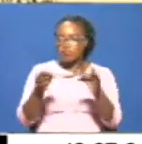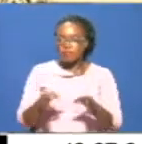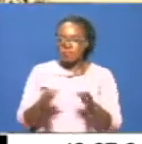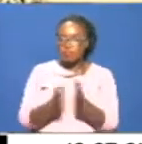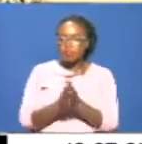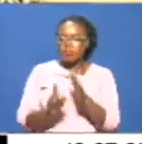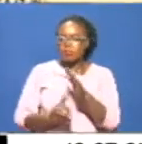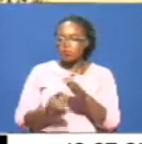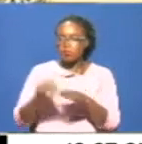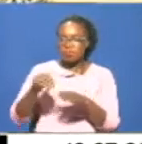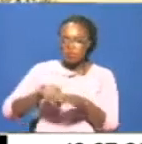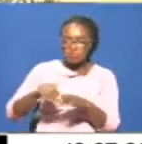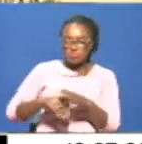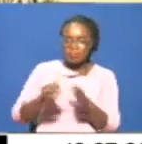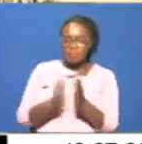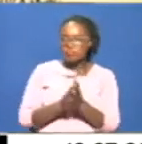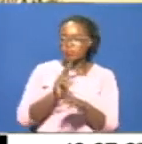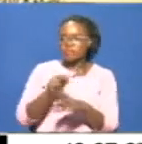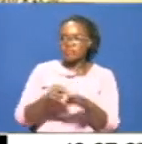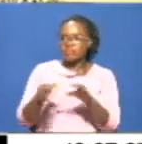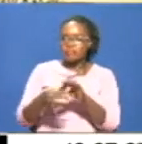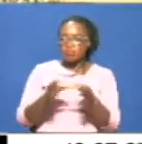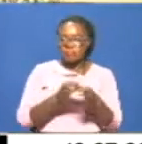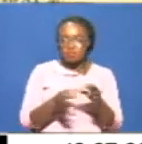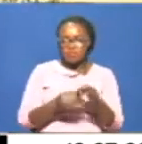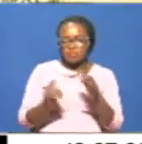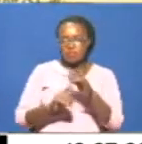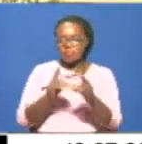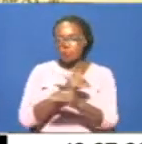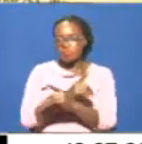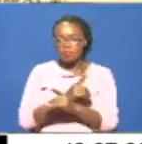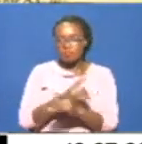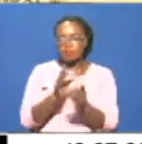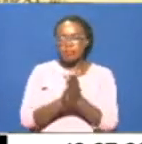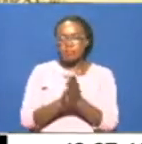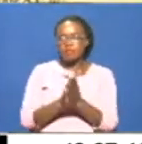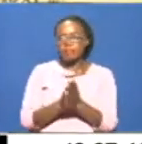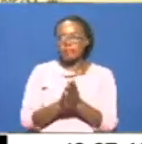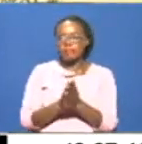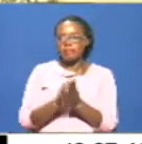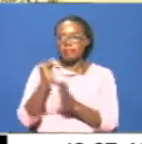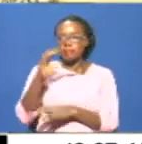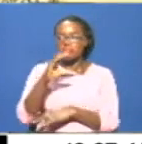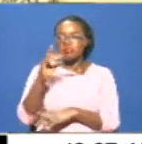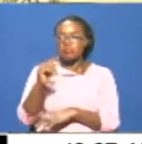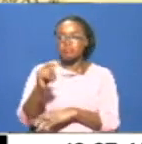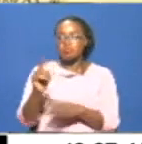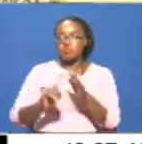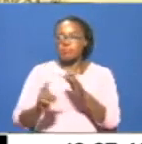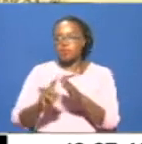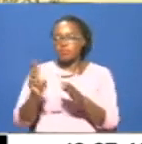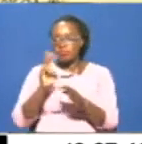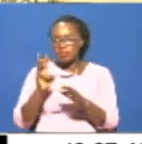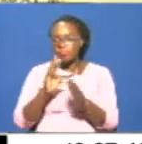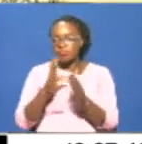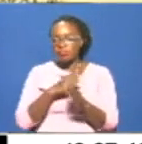of Interior and National Coordination, Ministry of Defense, Ministry of ICT, Ministry of Water and